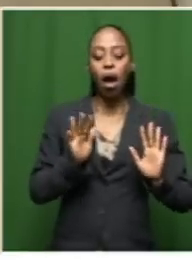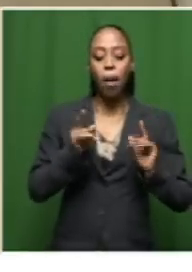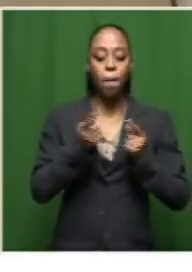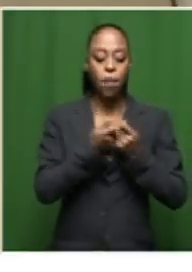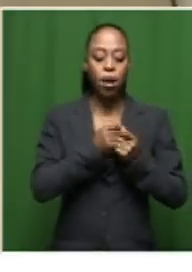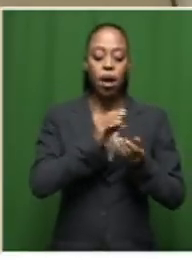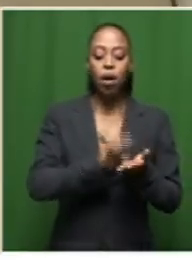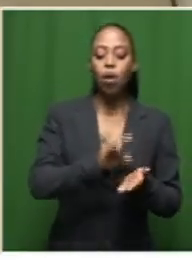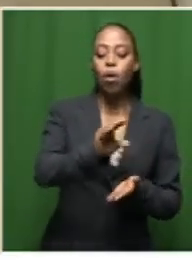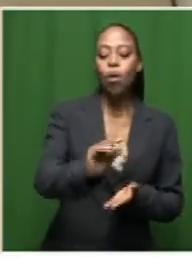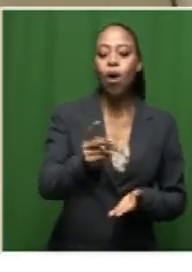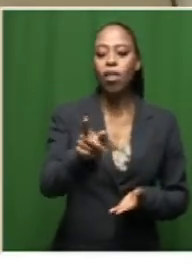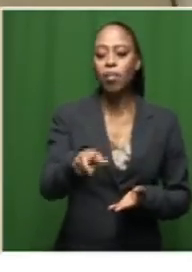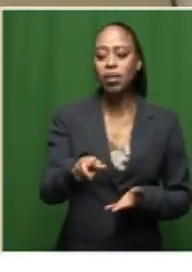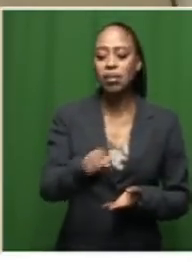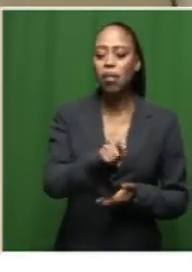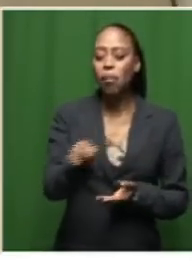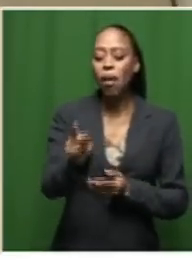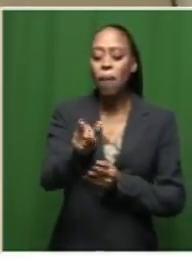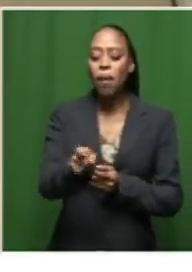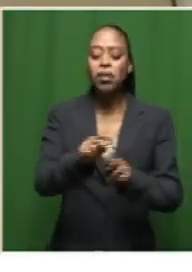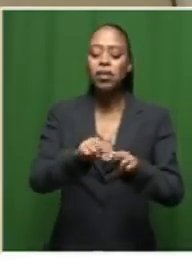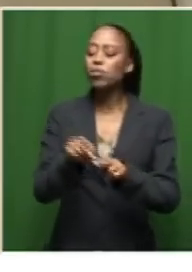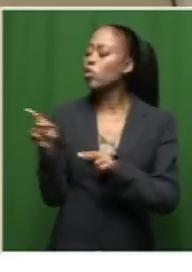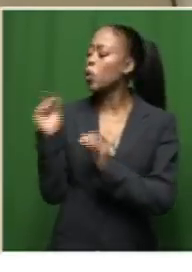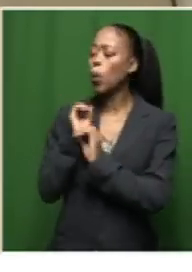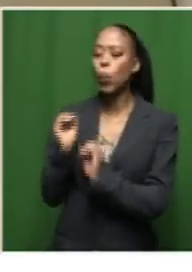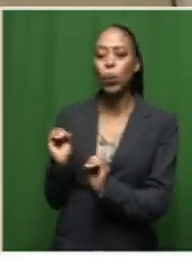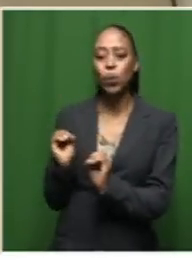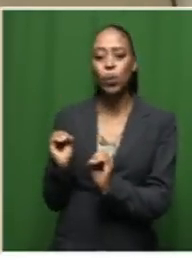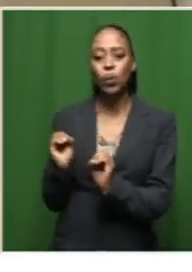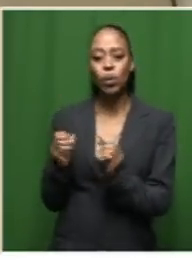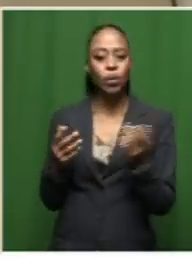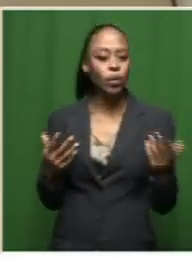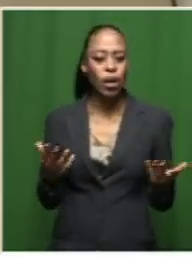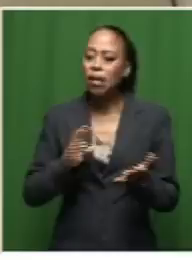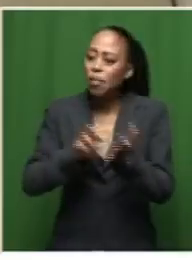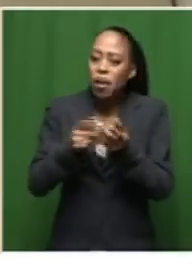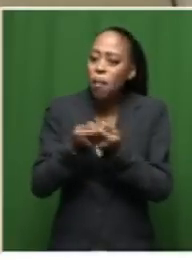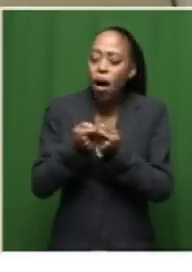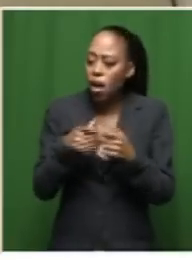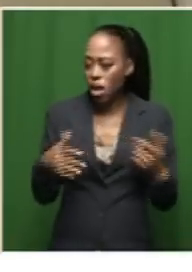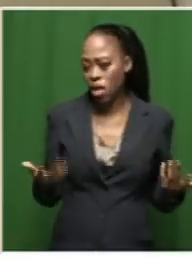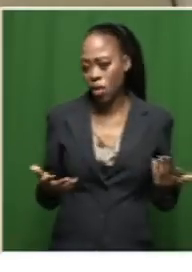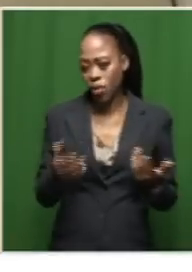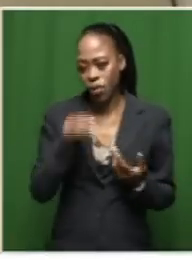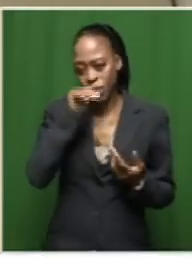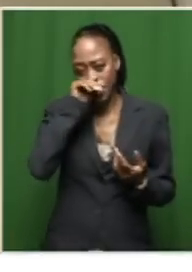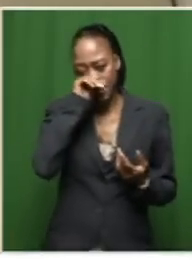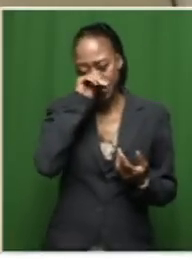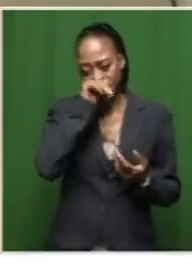to other persons that were not dependent on you, and they don't really need